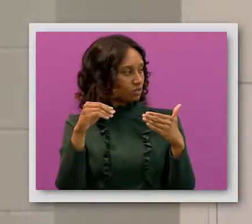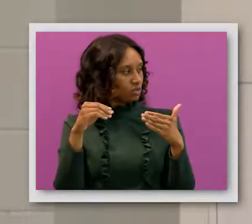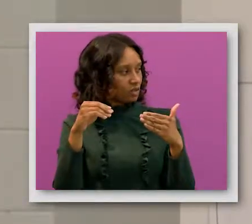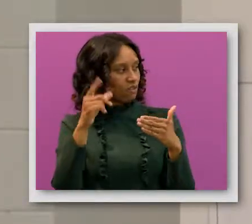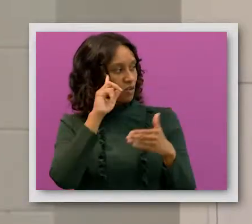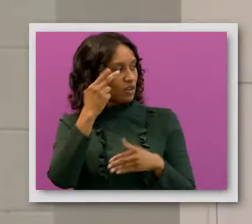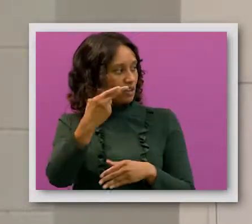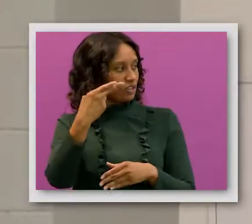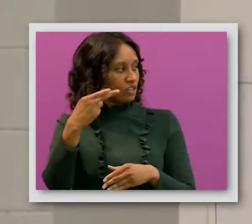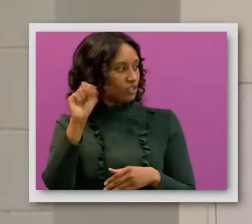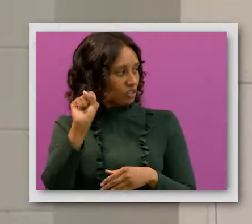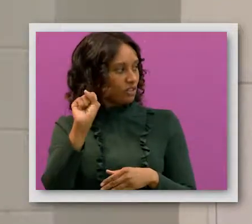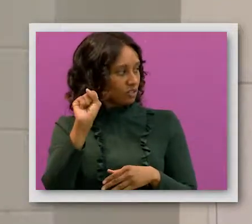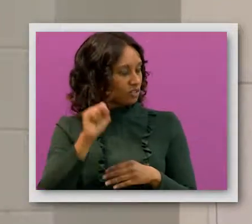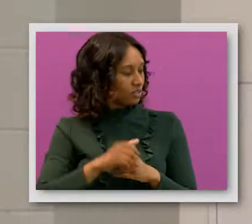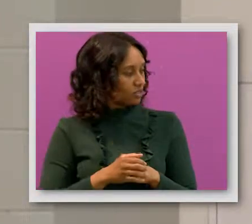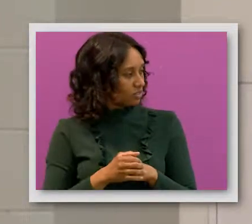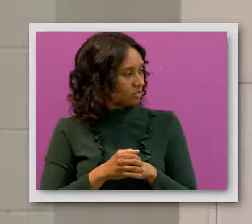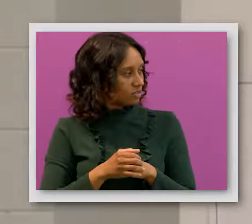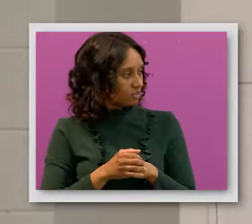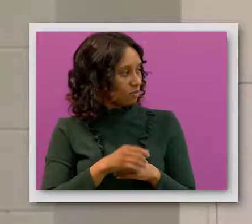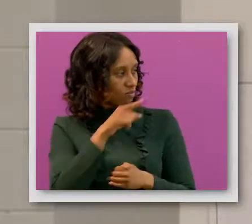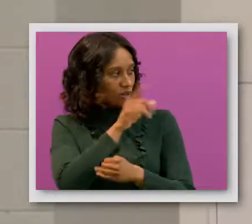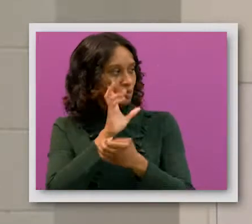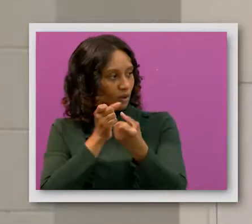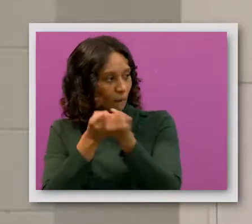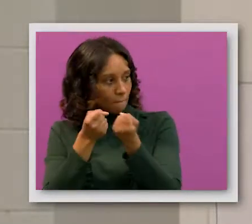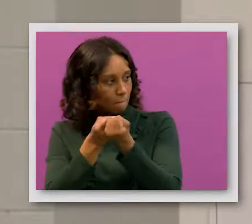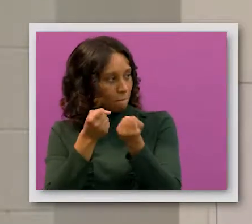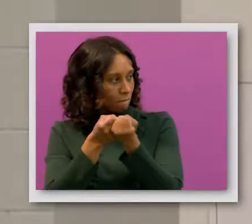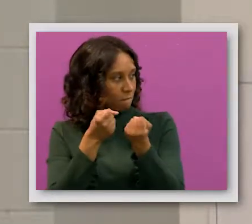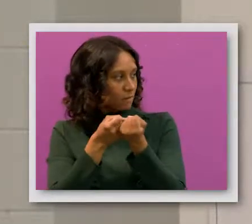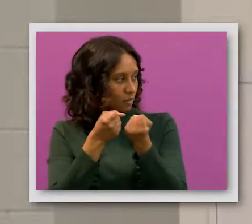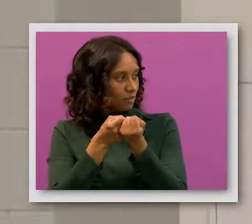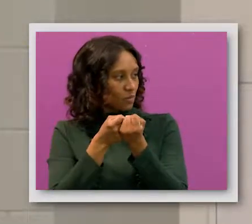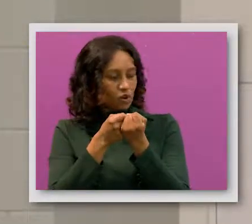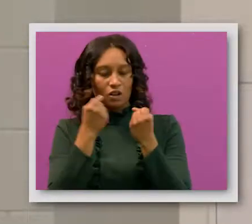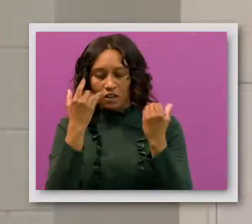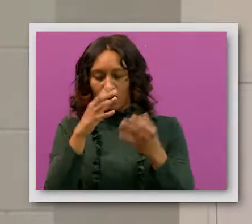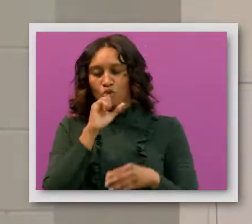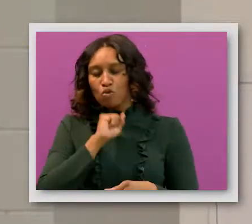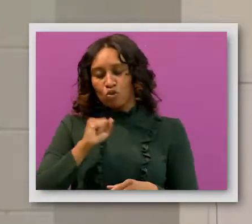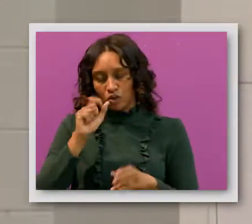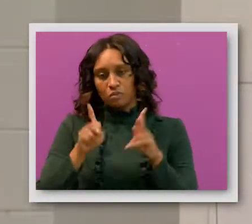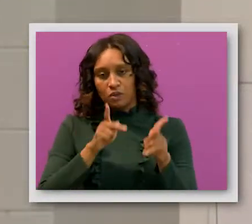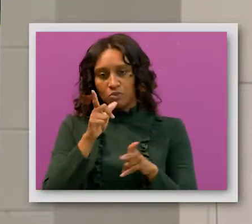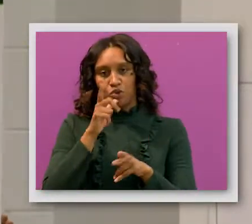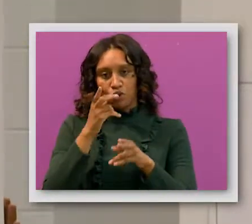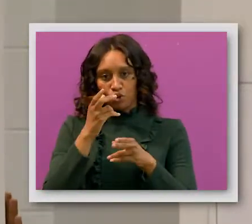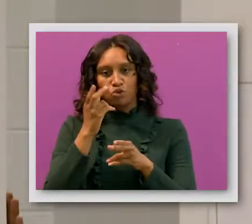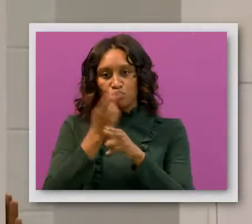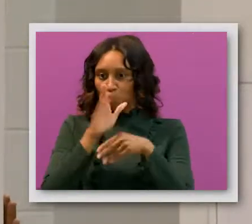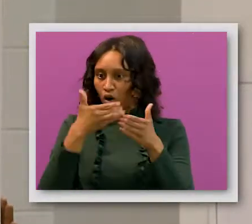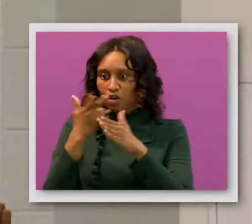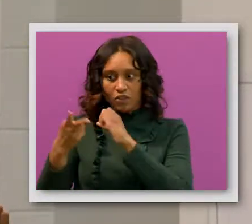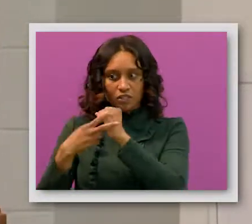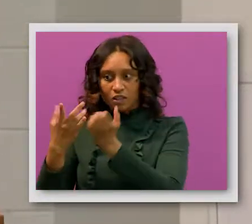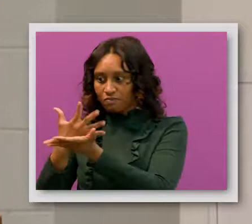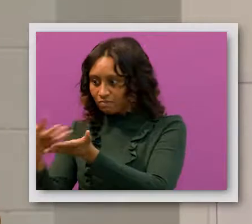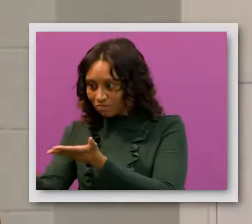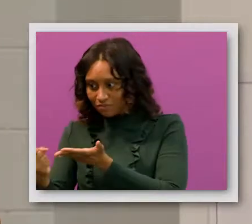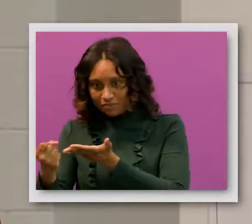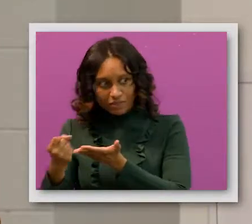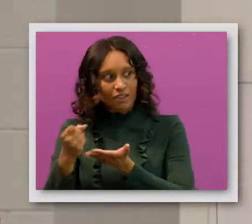in Health and Human Services. This supports an enormous number of old people that have used up all their savings and have